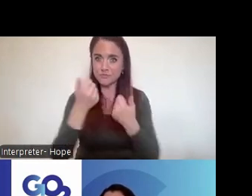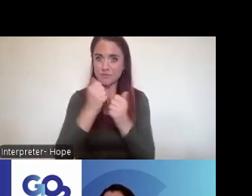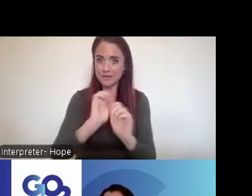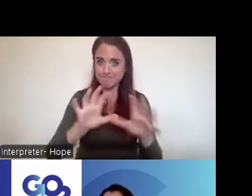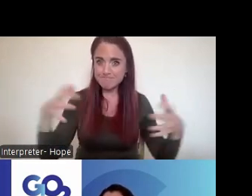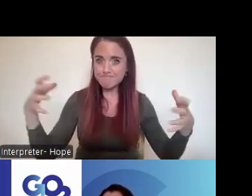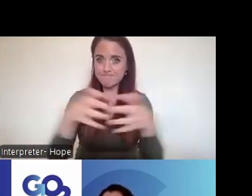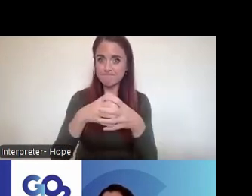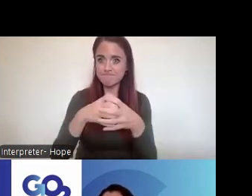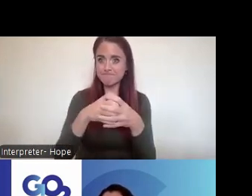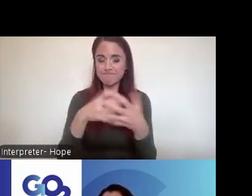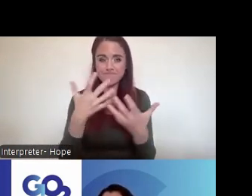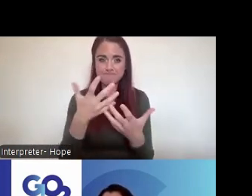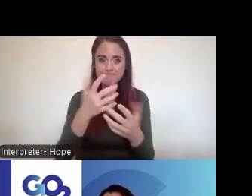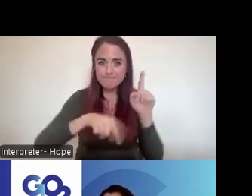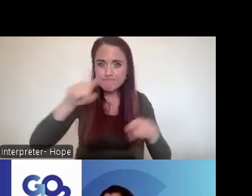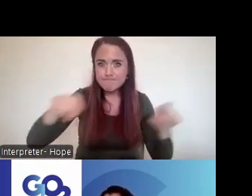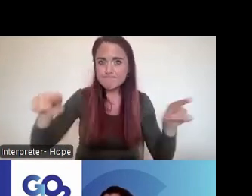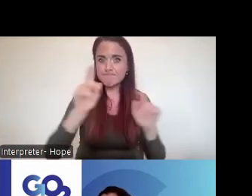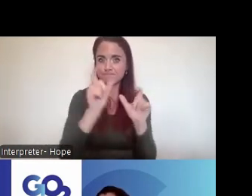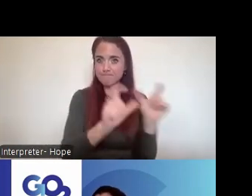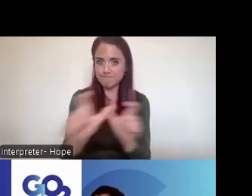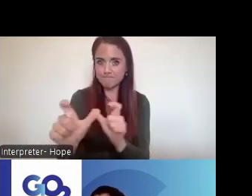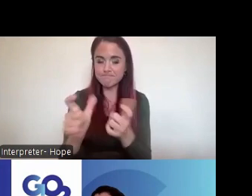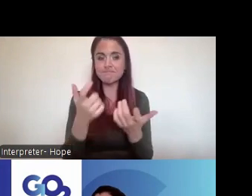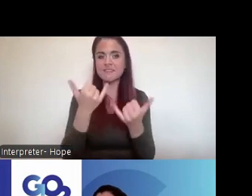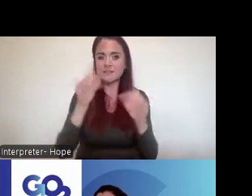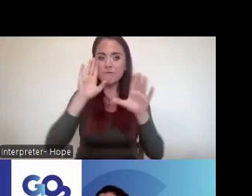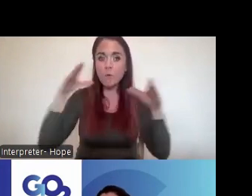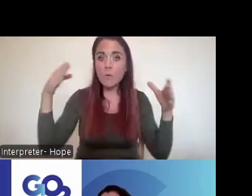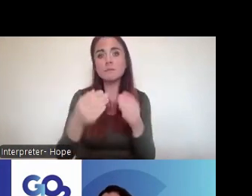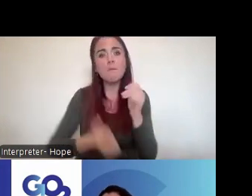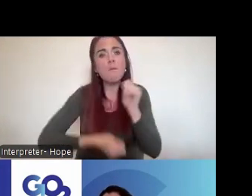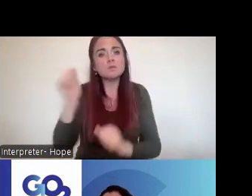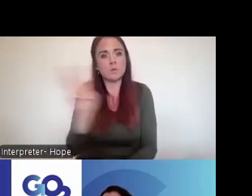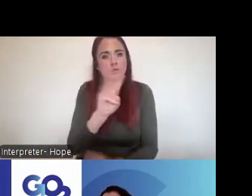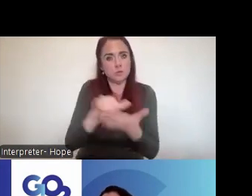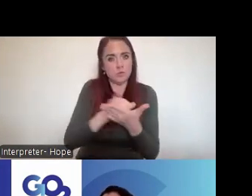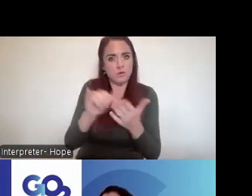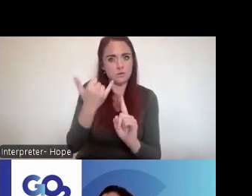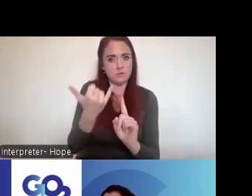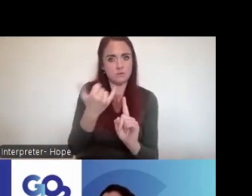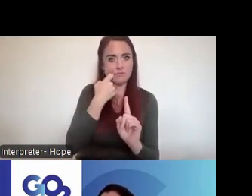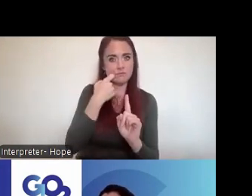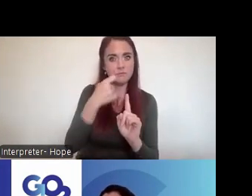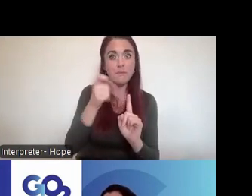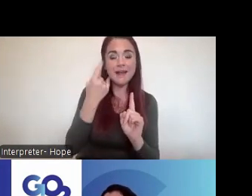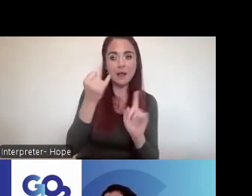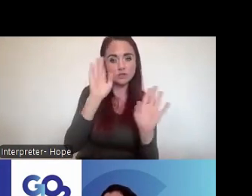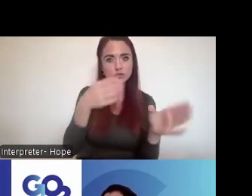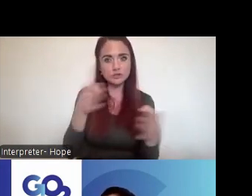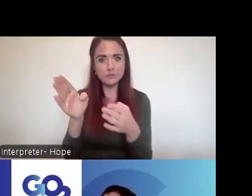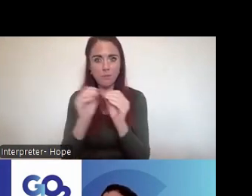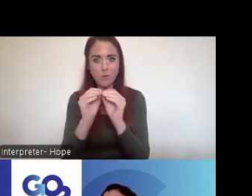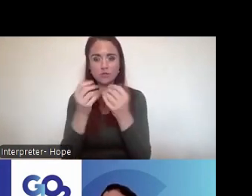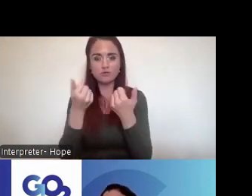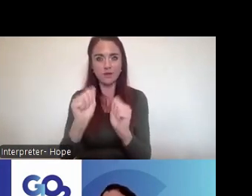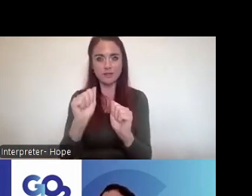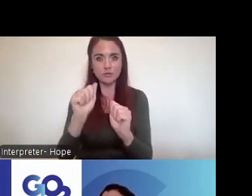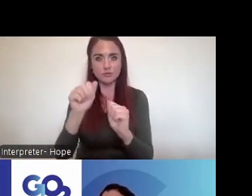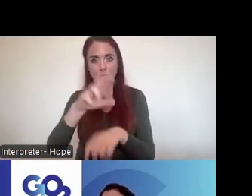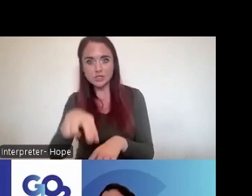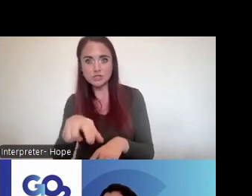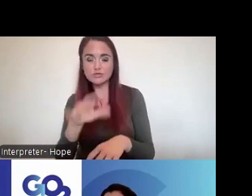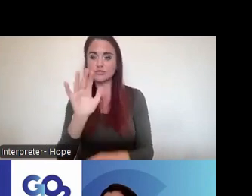with various individuals, and this focus has been in Western New York primarily, but then we are shifting it towards Rochester